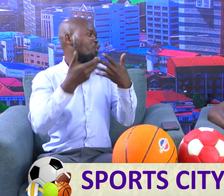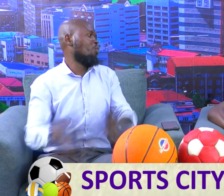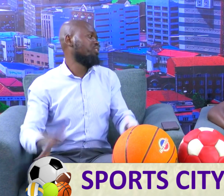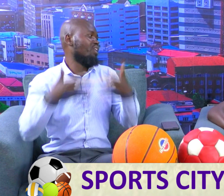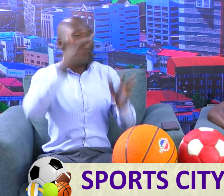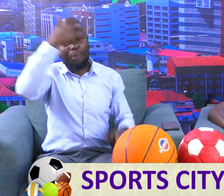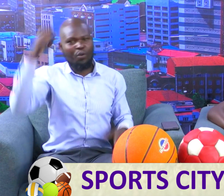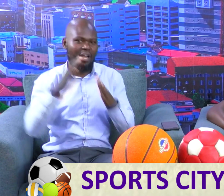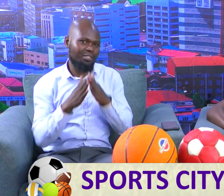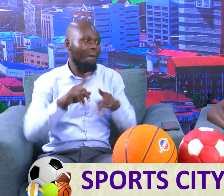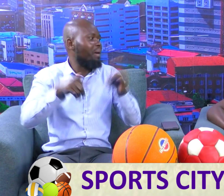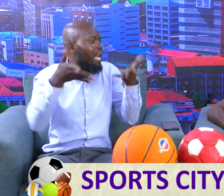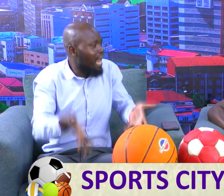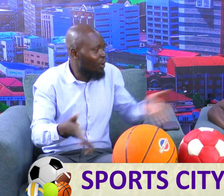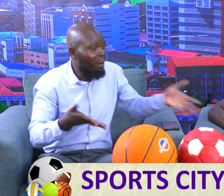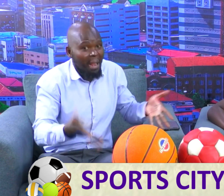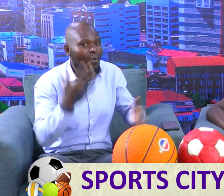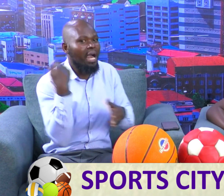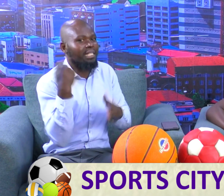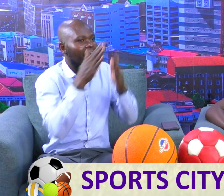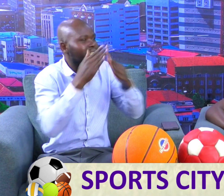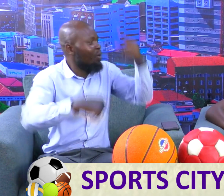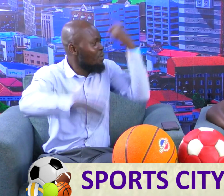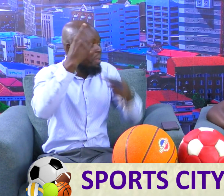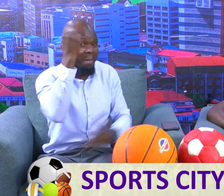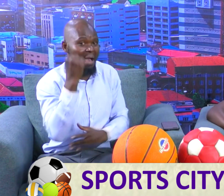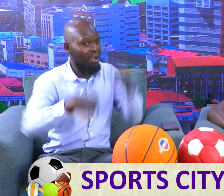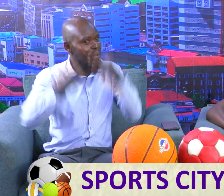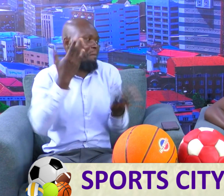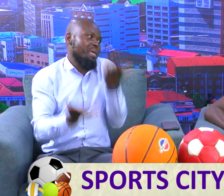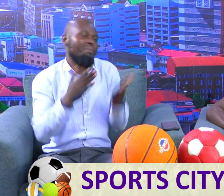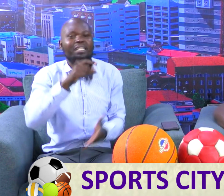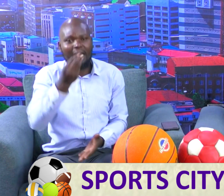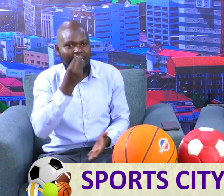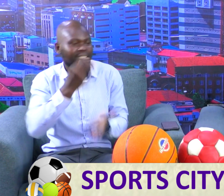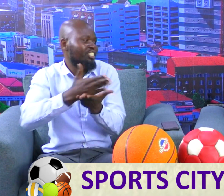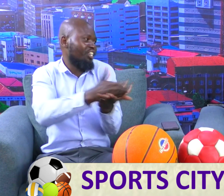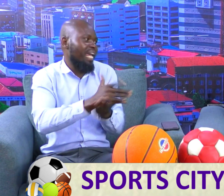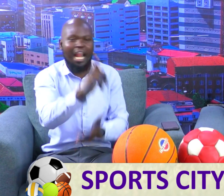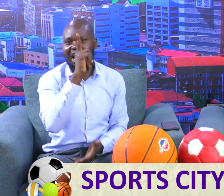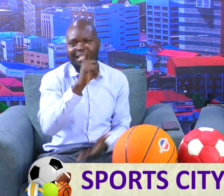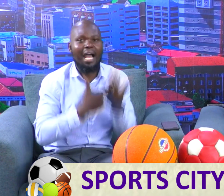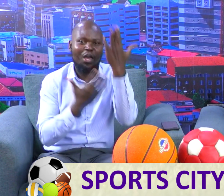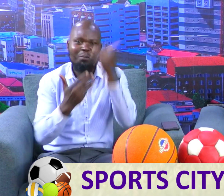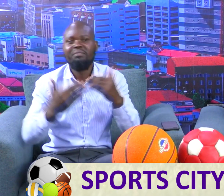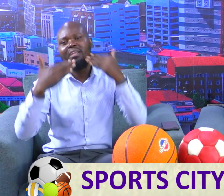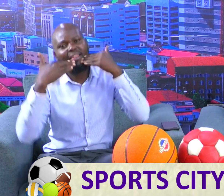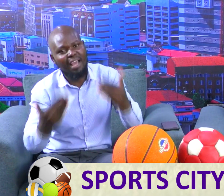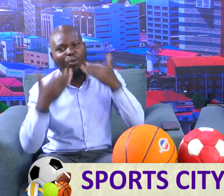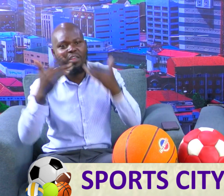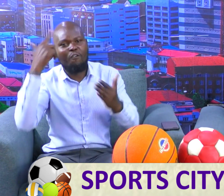a joke. And also these are competitions that they have. But maybe